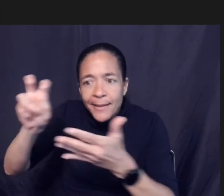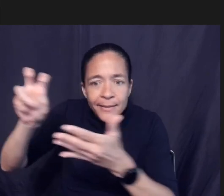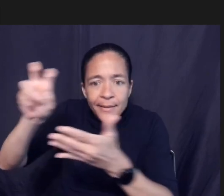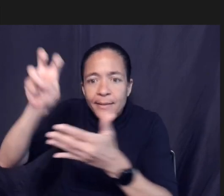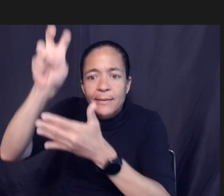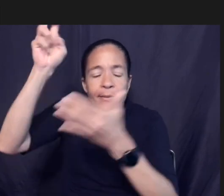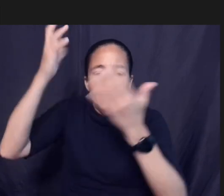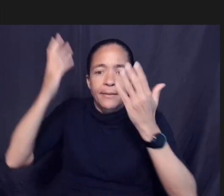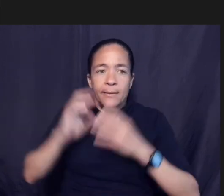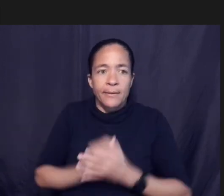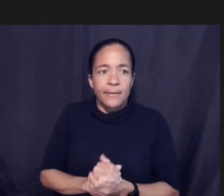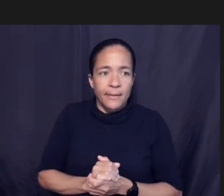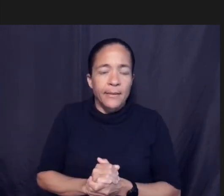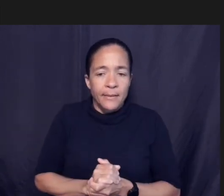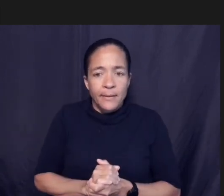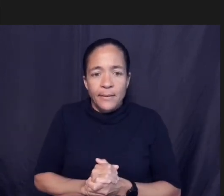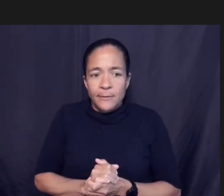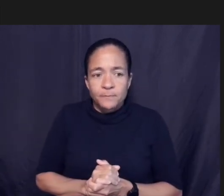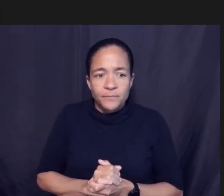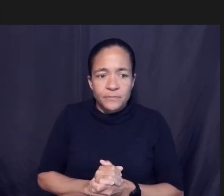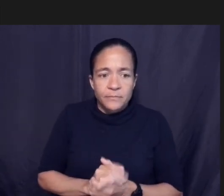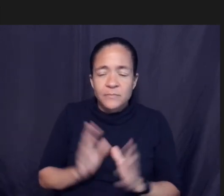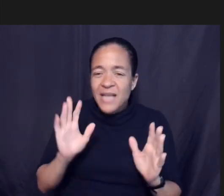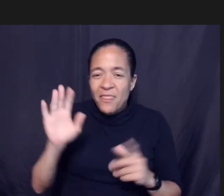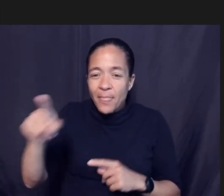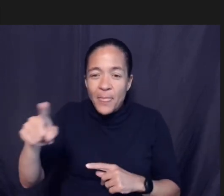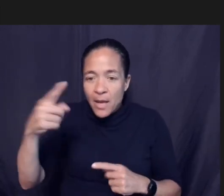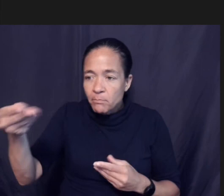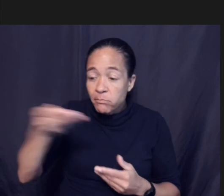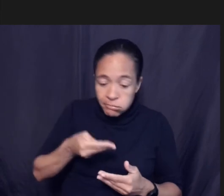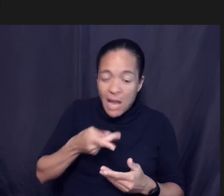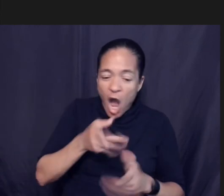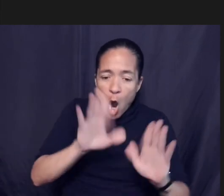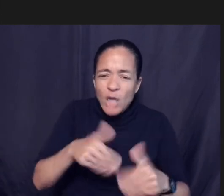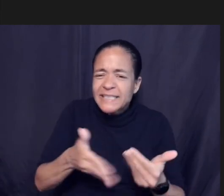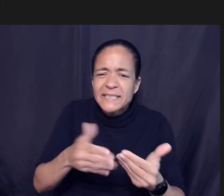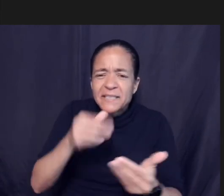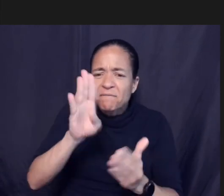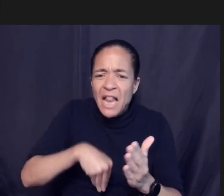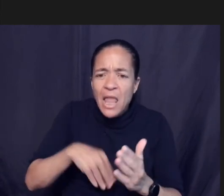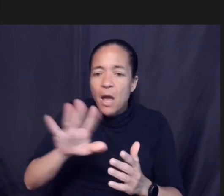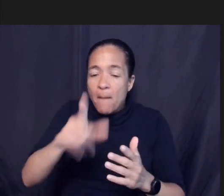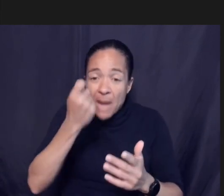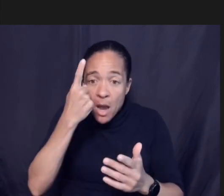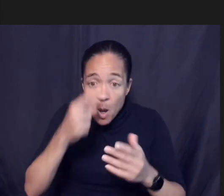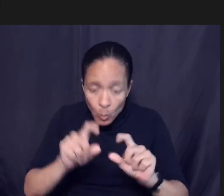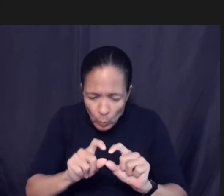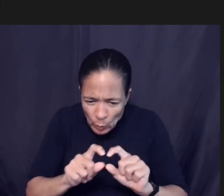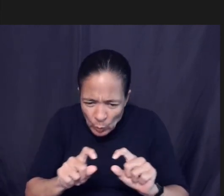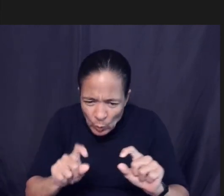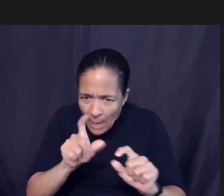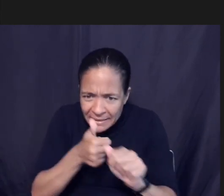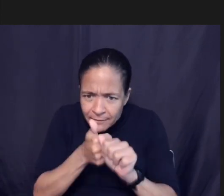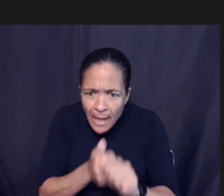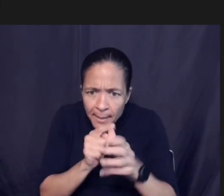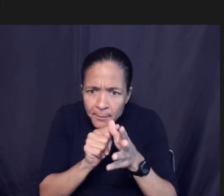to go through this. And they're like, oh yeah, it's easy, just fill this out, and oh, don't forget the fine print now, and